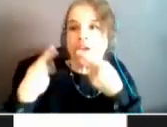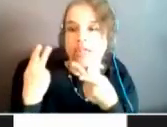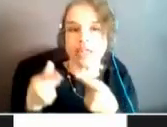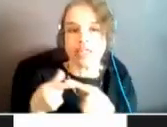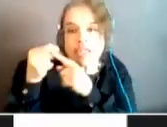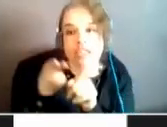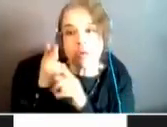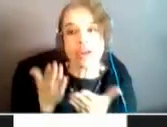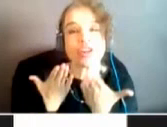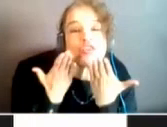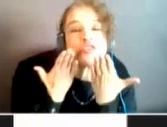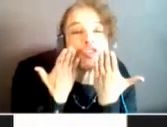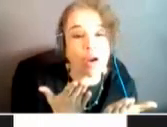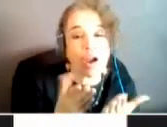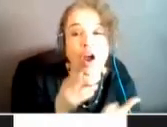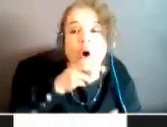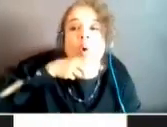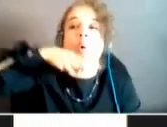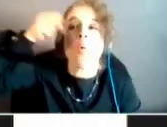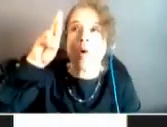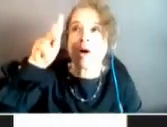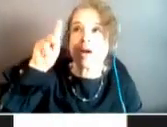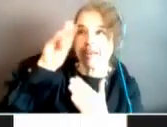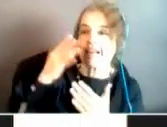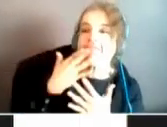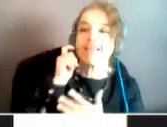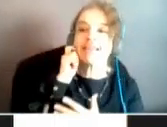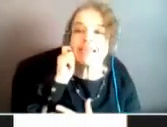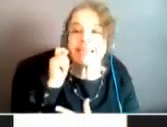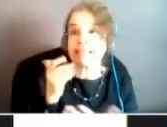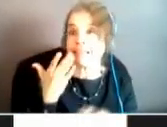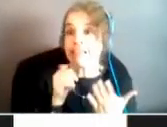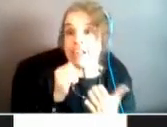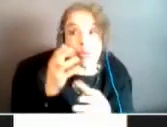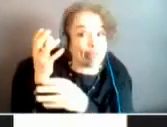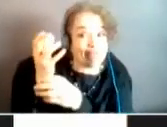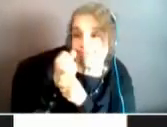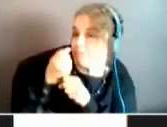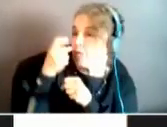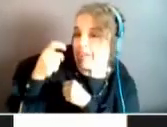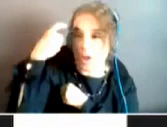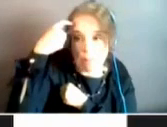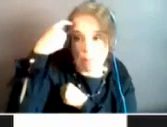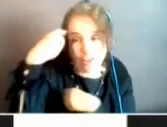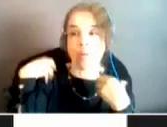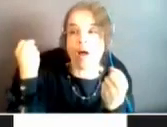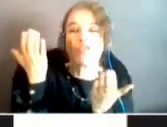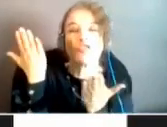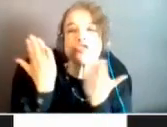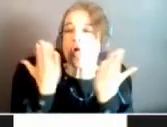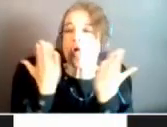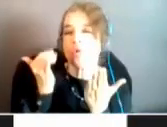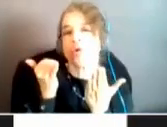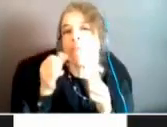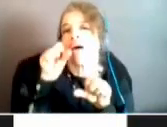specialists suggests that older racial ethnic minority adults may not be receiving needed mental health services. And that